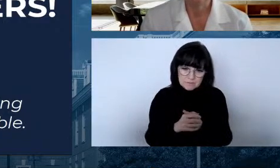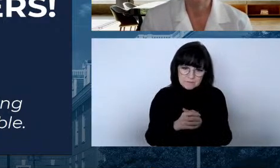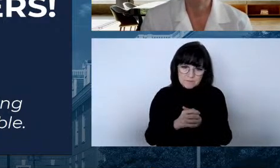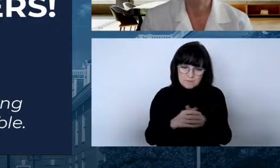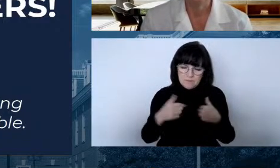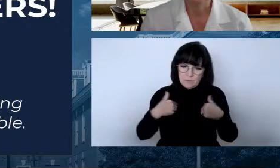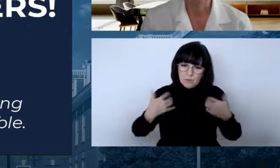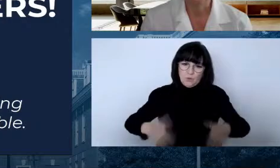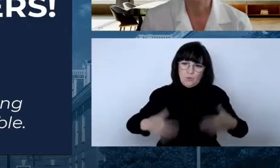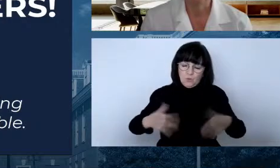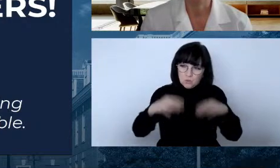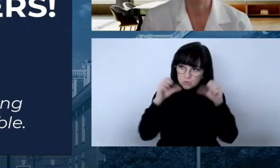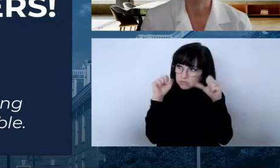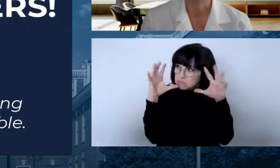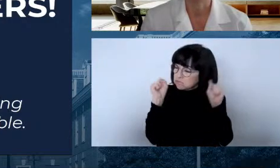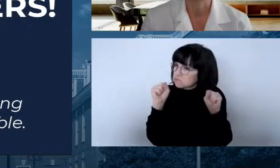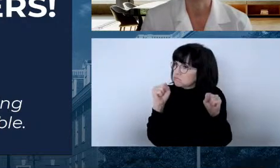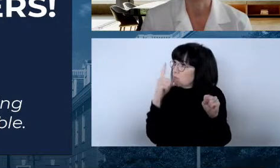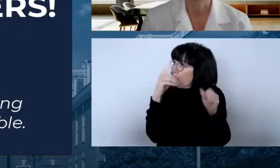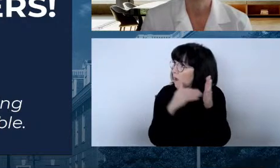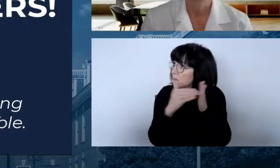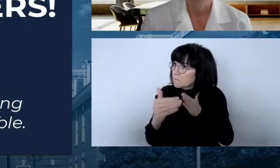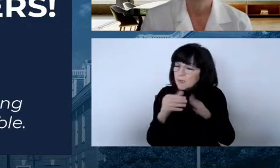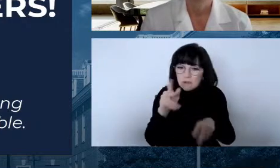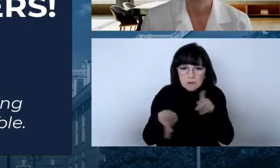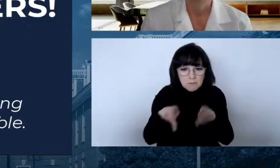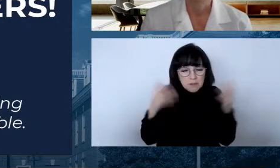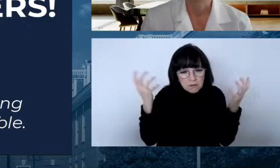to, emphasize the fact that it's not a silver bullet.